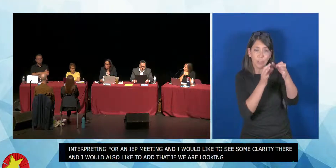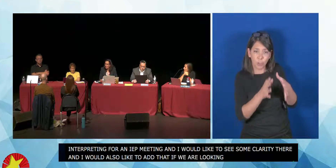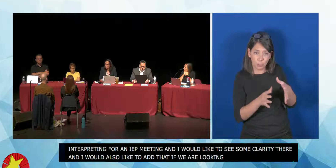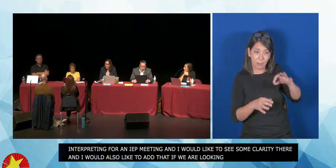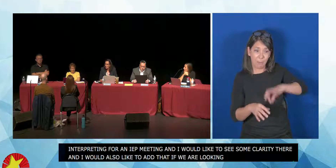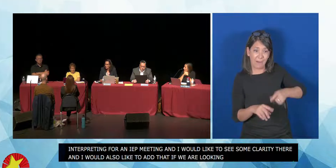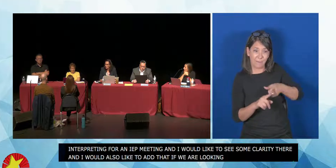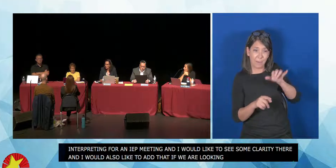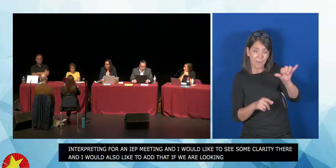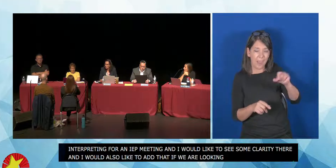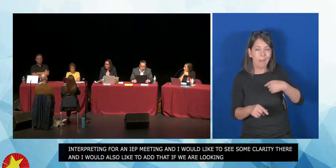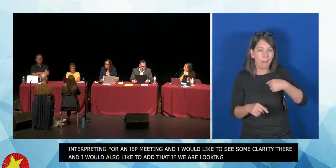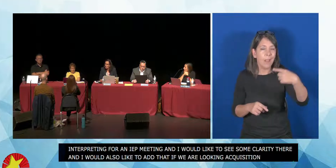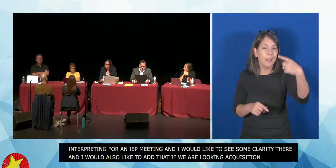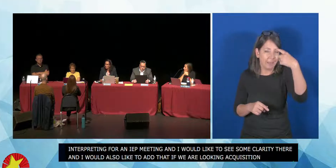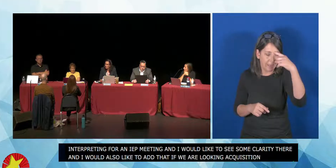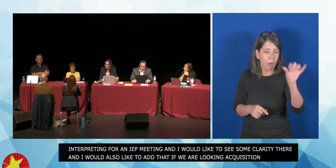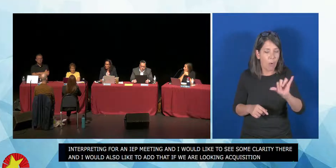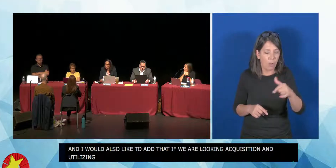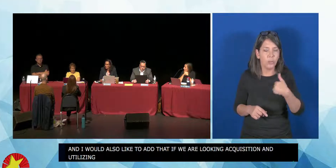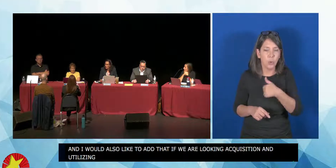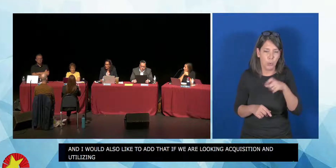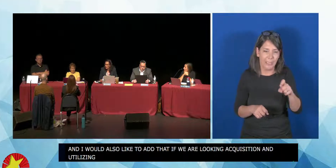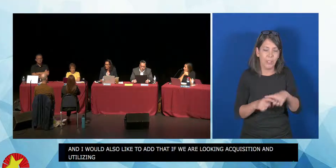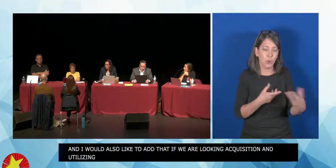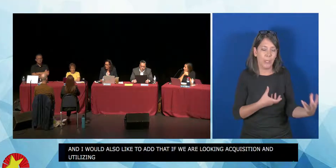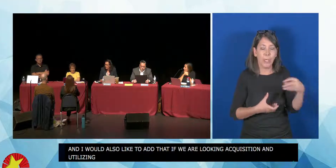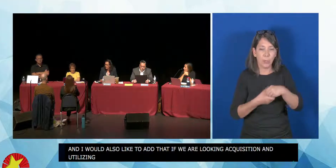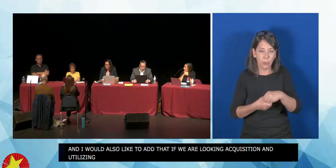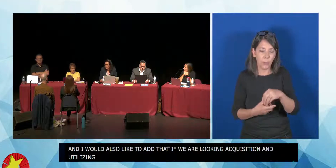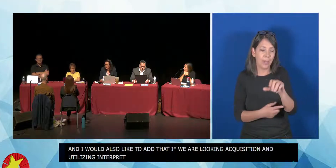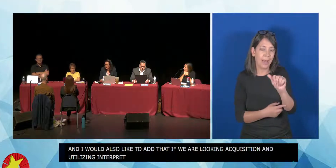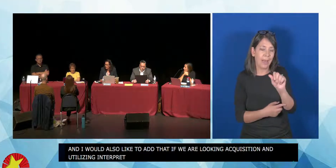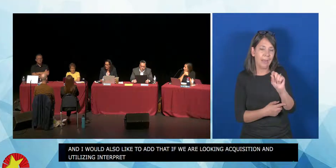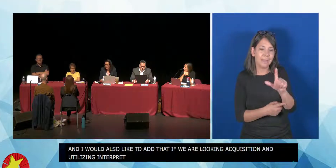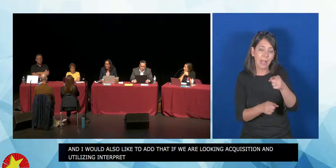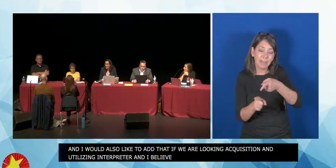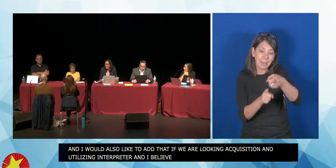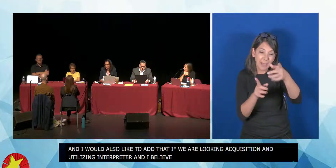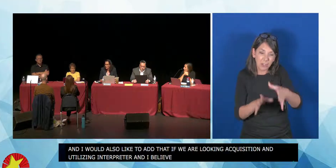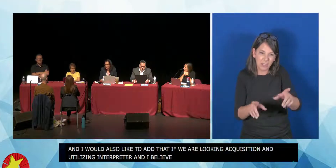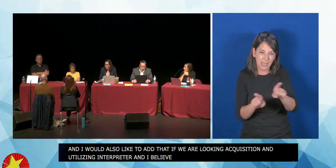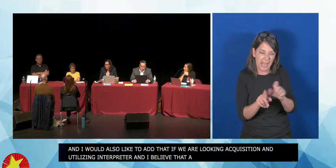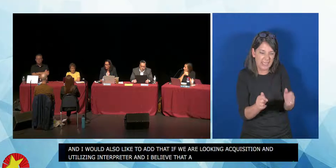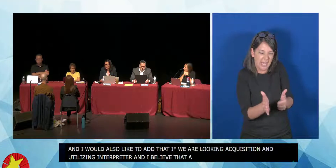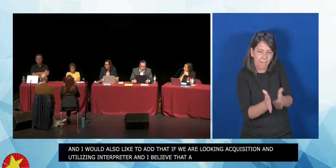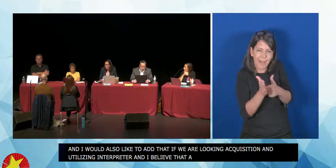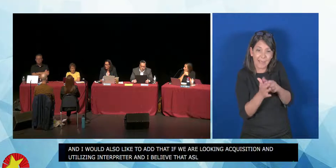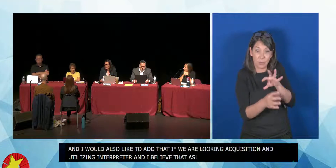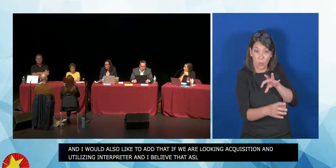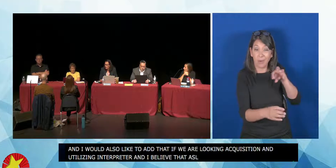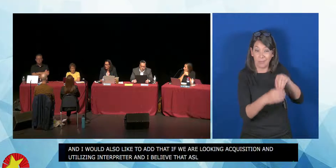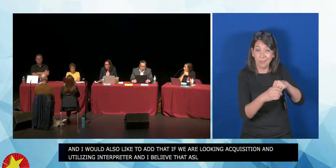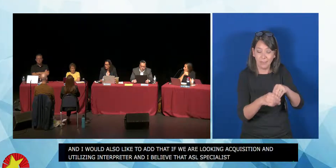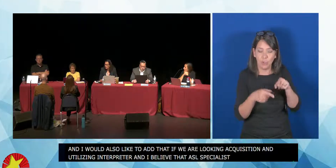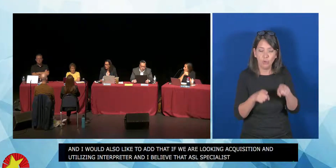an ASL specialist needs to be involved as a mandatory participant in that IEP meeting.